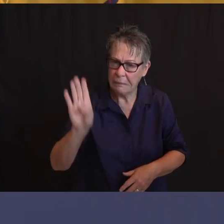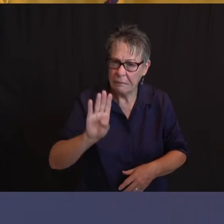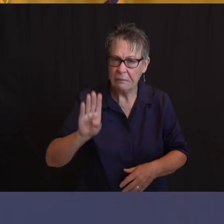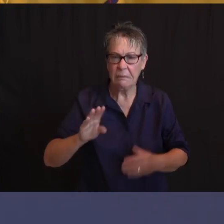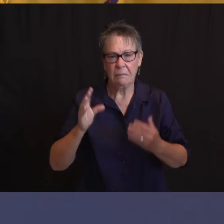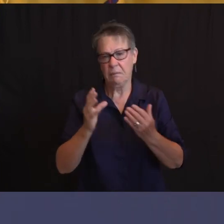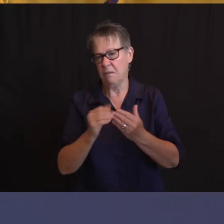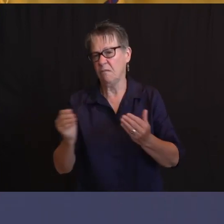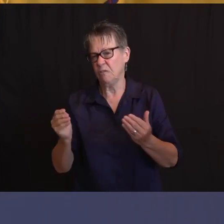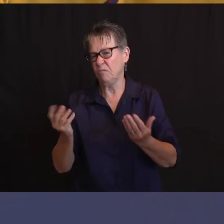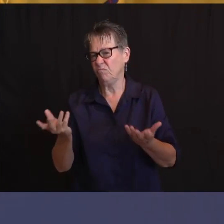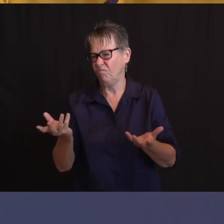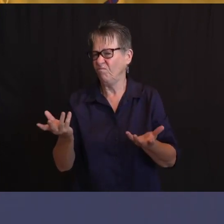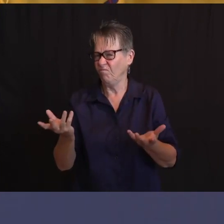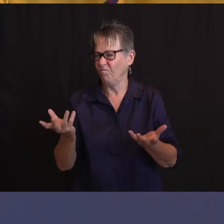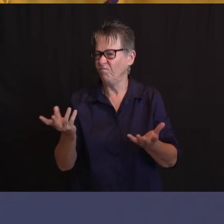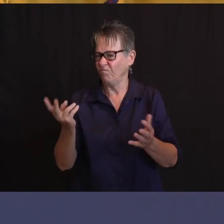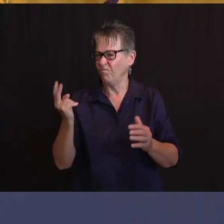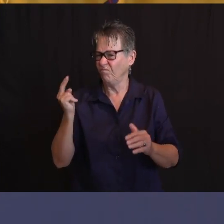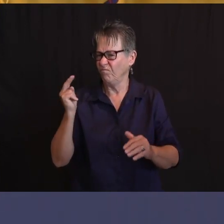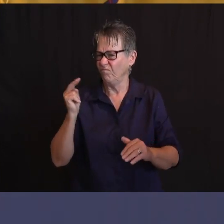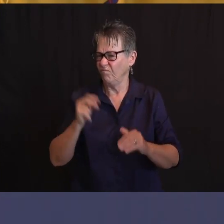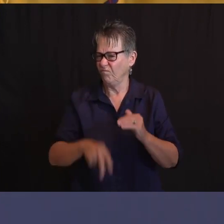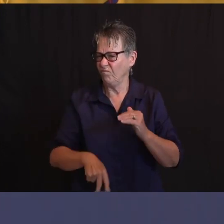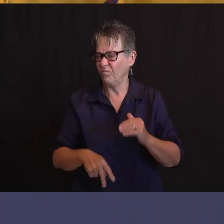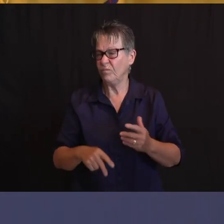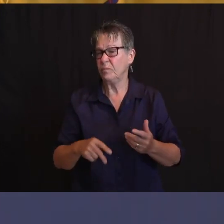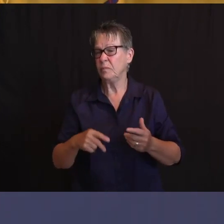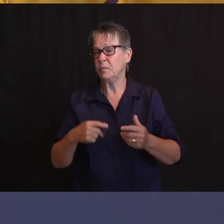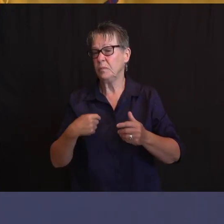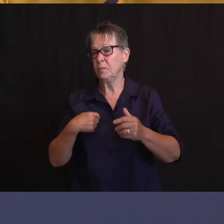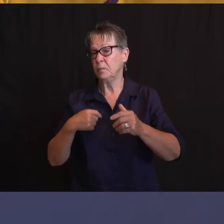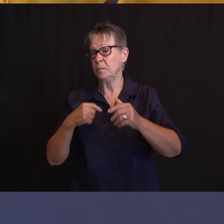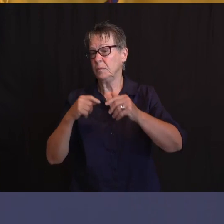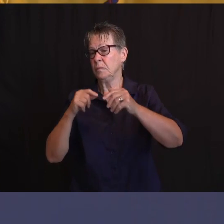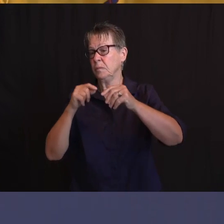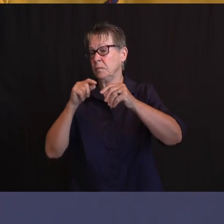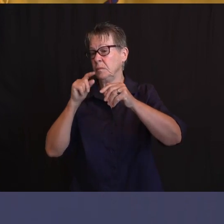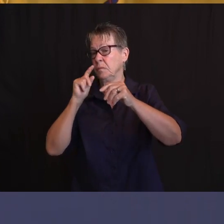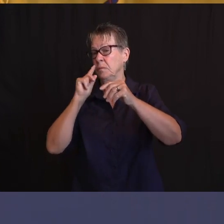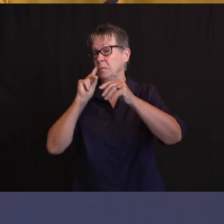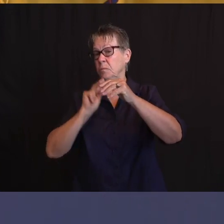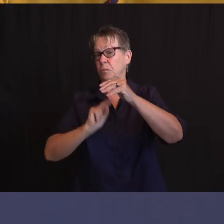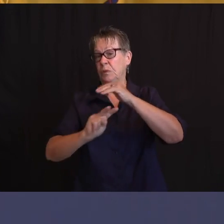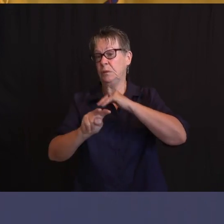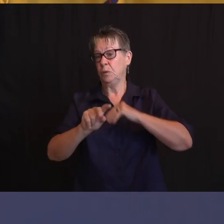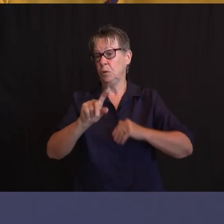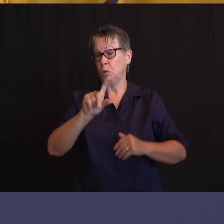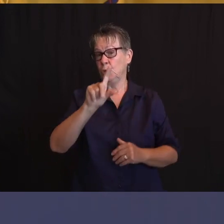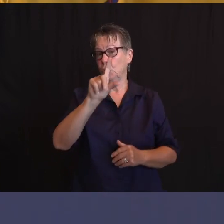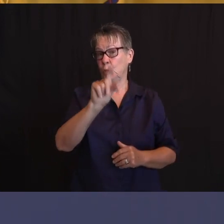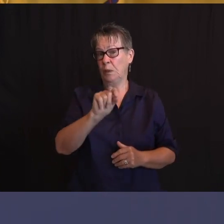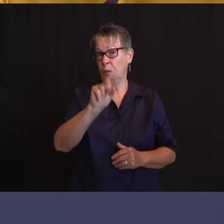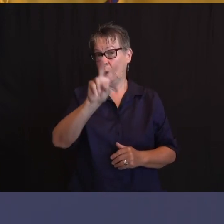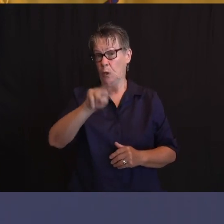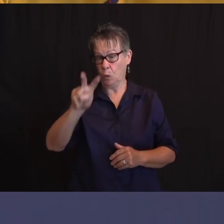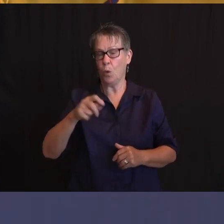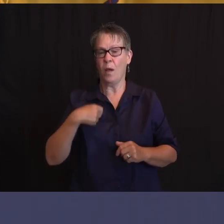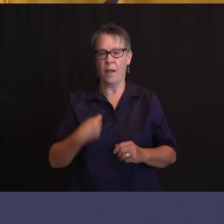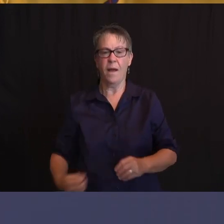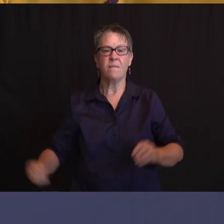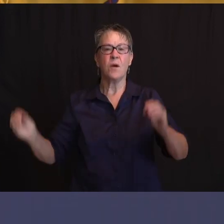2022 to look like, it's a much bigger number. So we want to use the borrowing